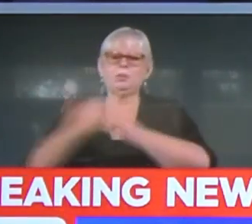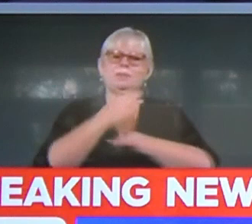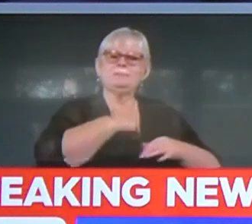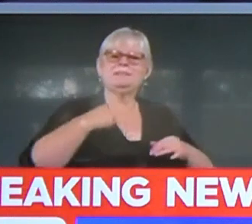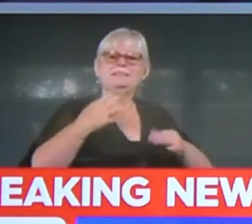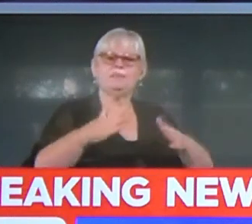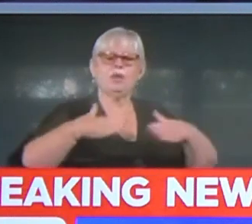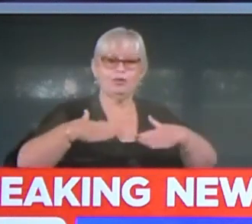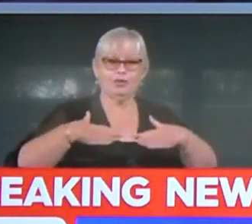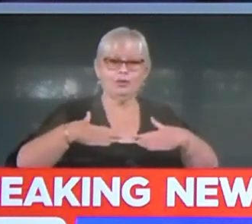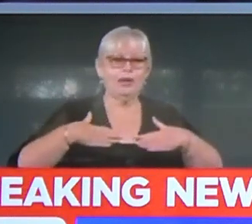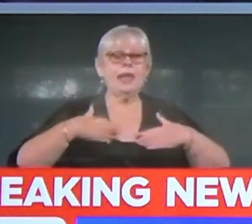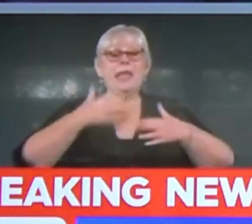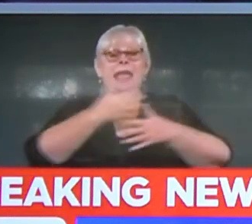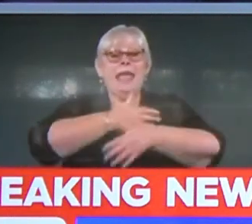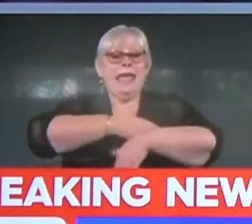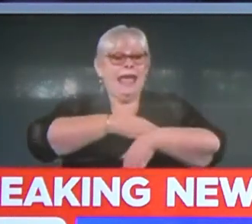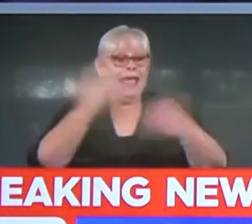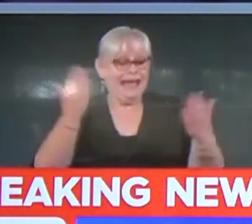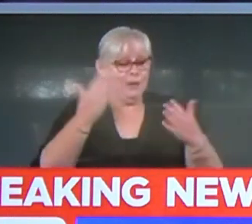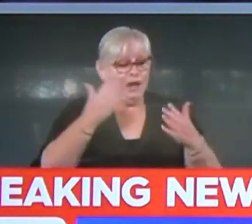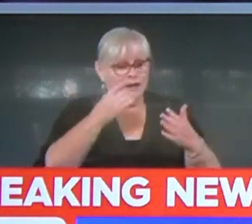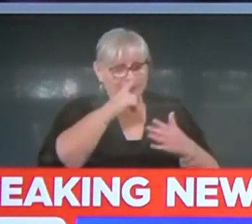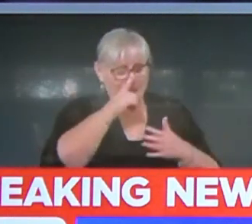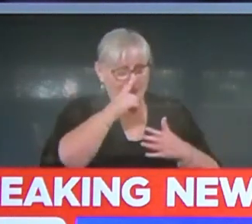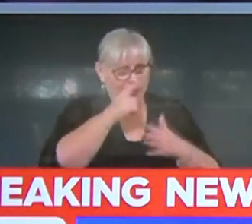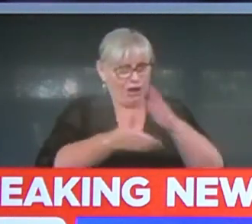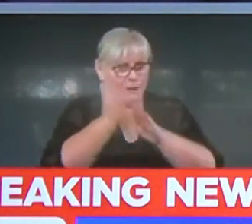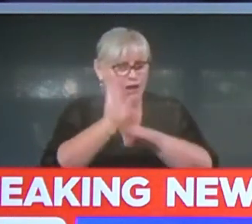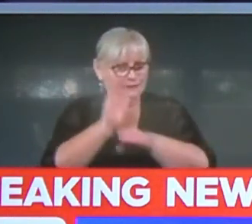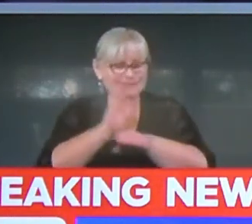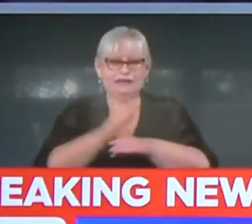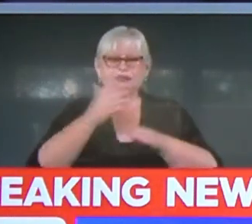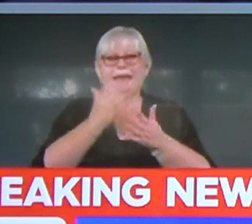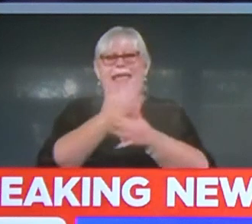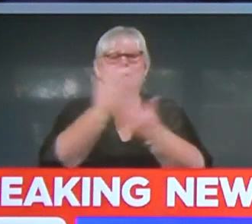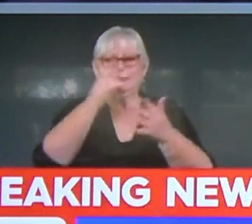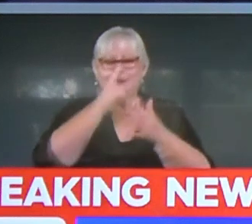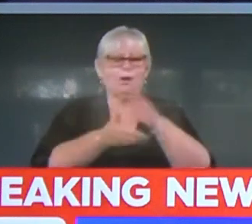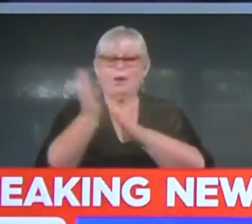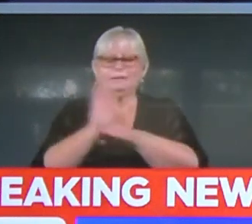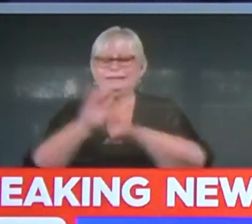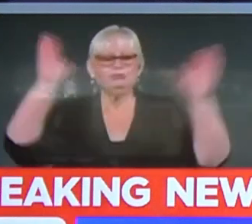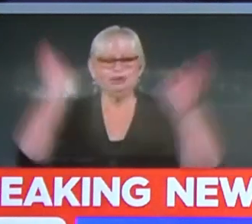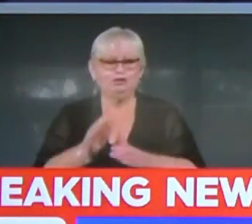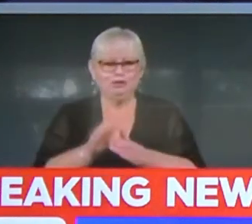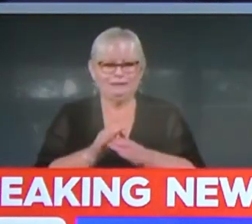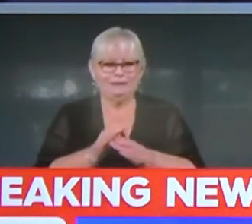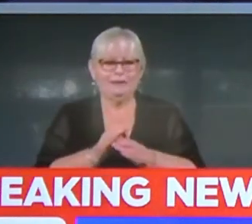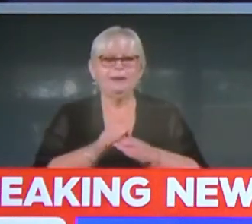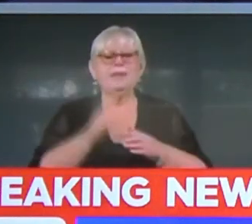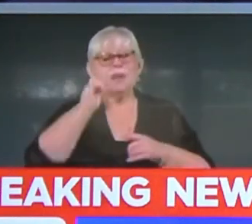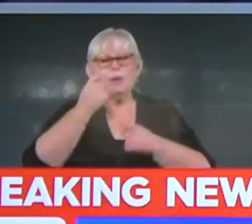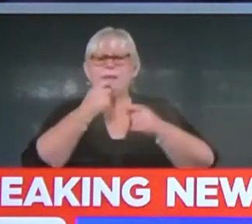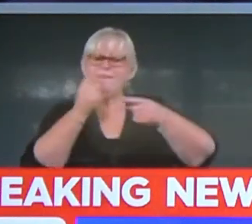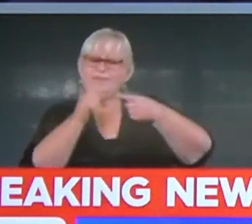of Australians going overseas has reduced dramatically, and there will be exceptions to these rules which will be